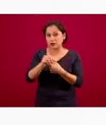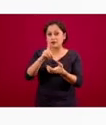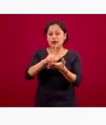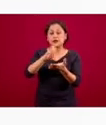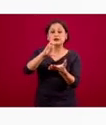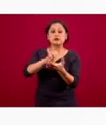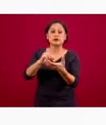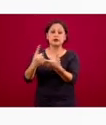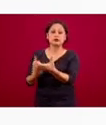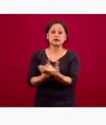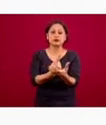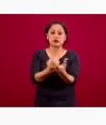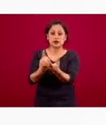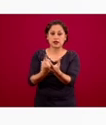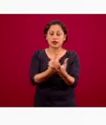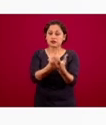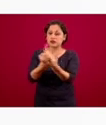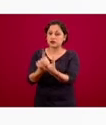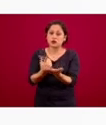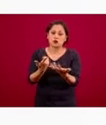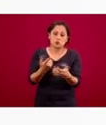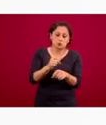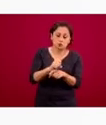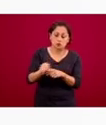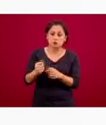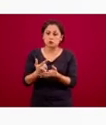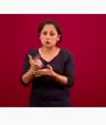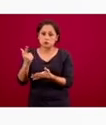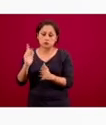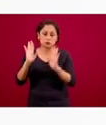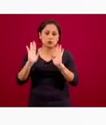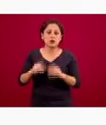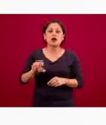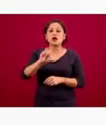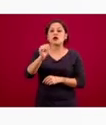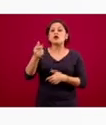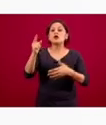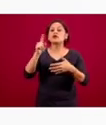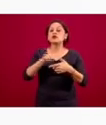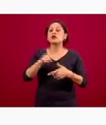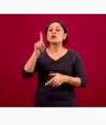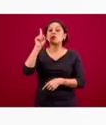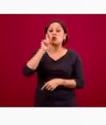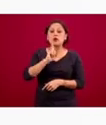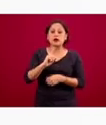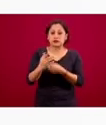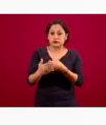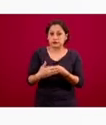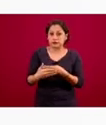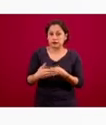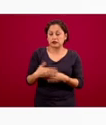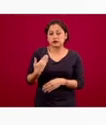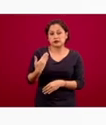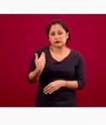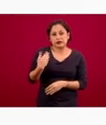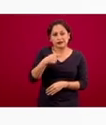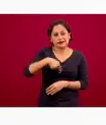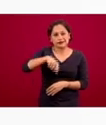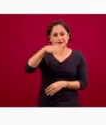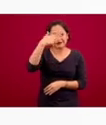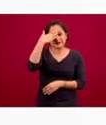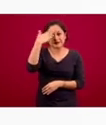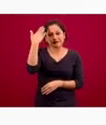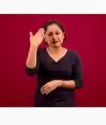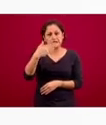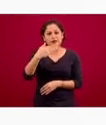that are sexually diverse, we have people who have some sort of mental or psychosocial